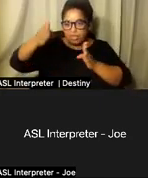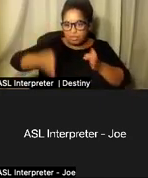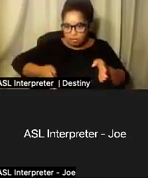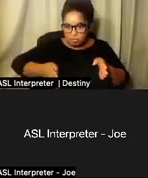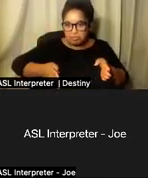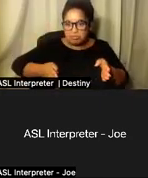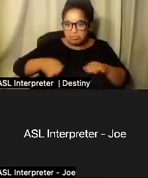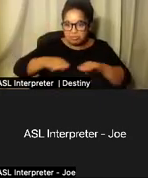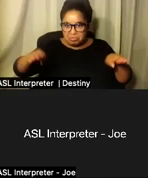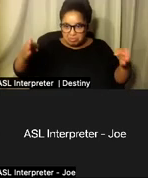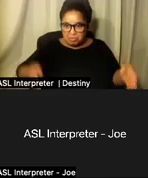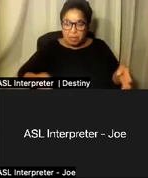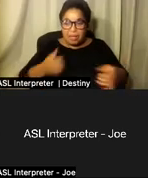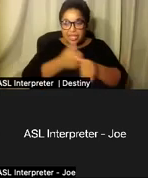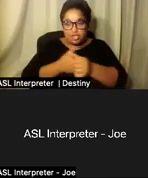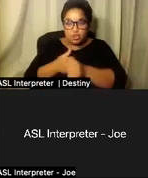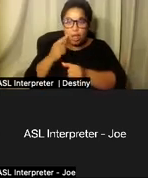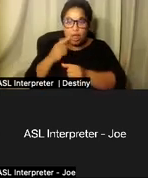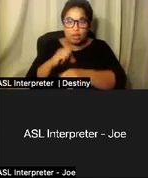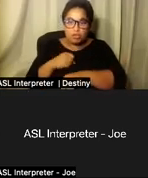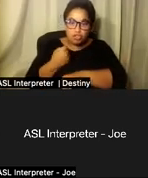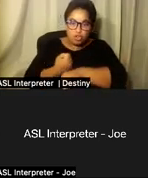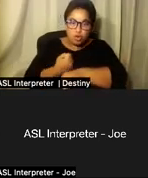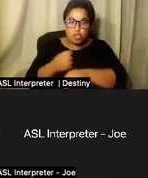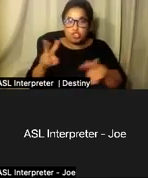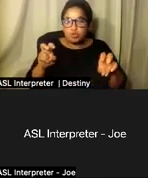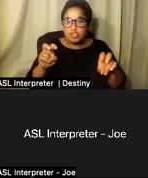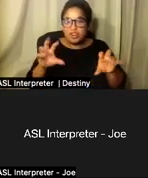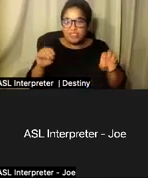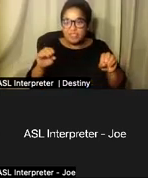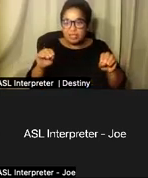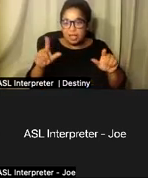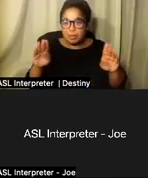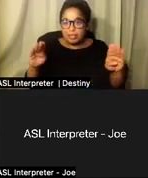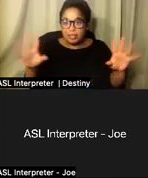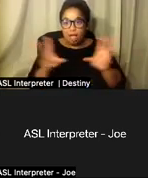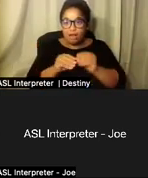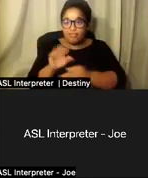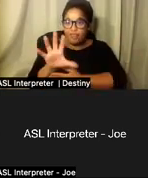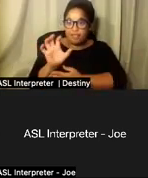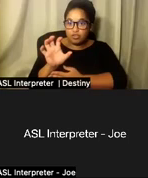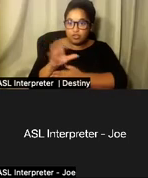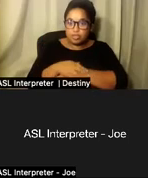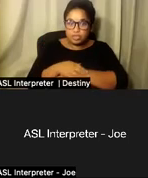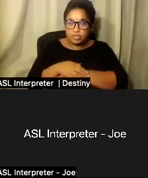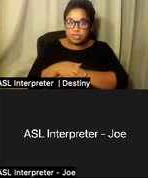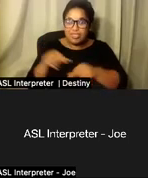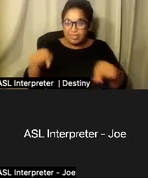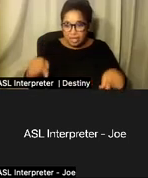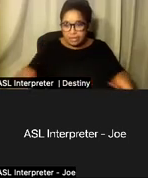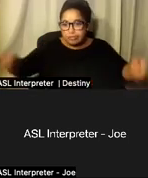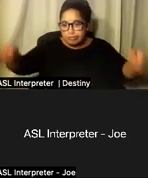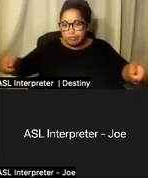straps will secure 250 pounds. So this will hold 500 pounds. And I can assure you, this is about 450 pounds. I